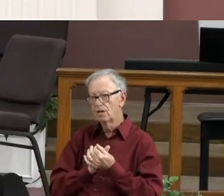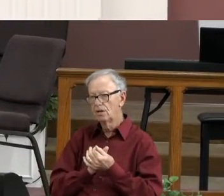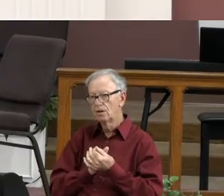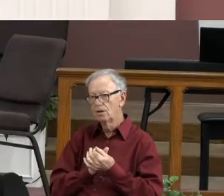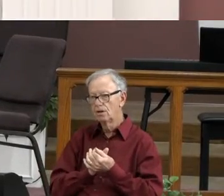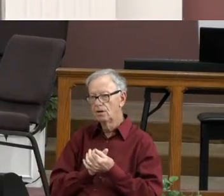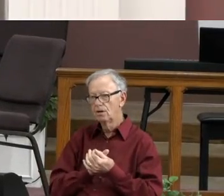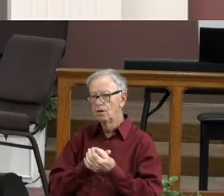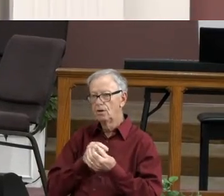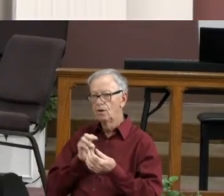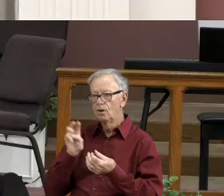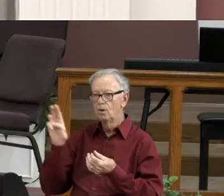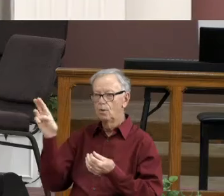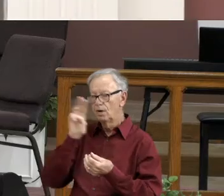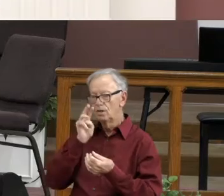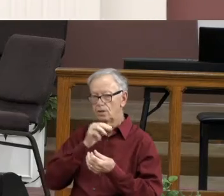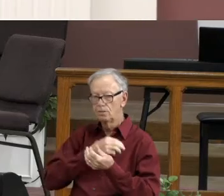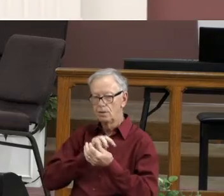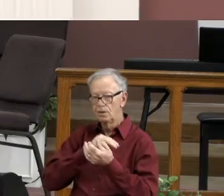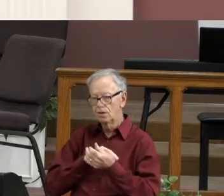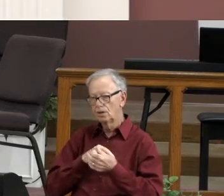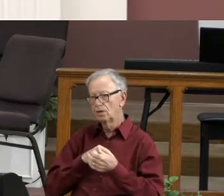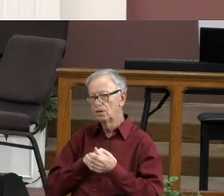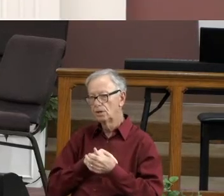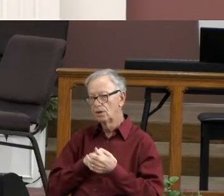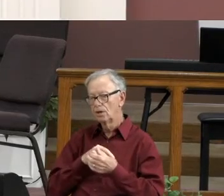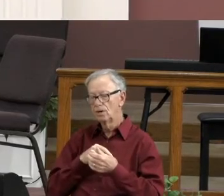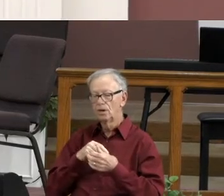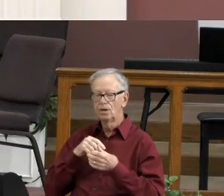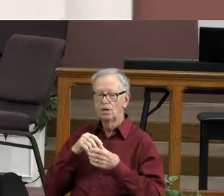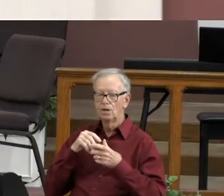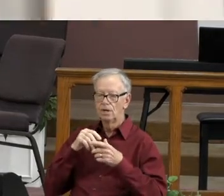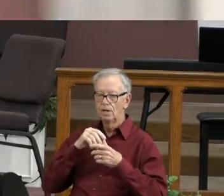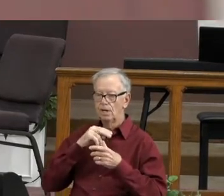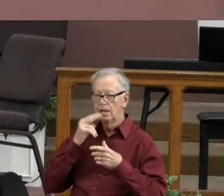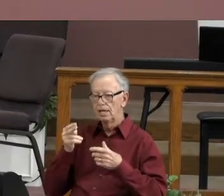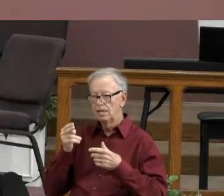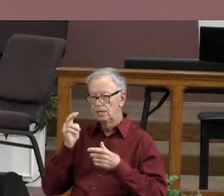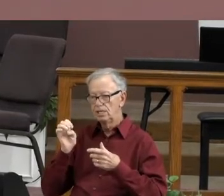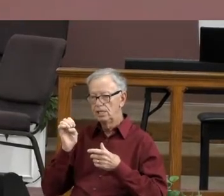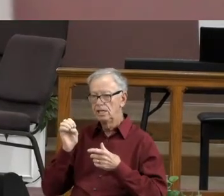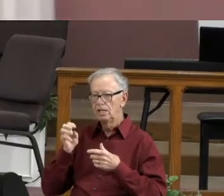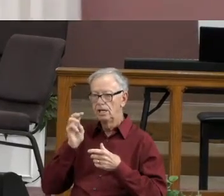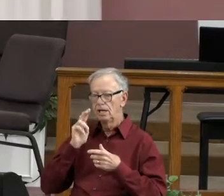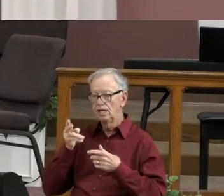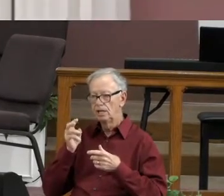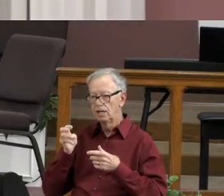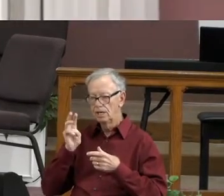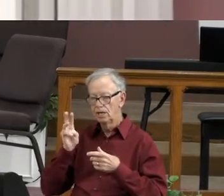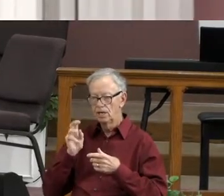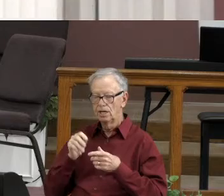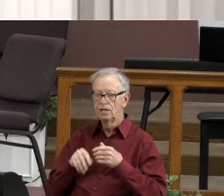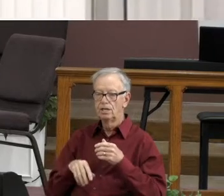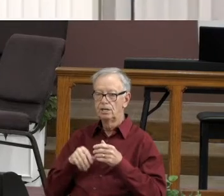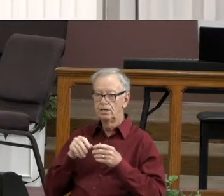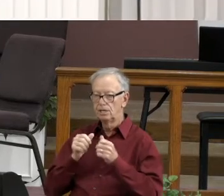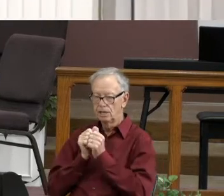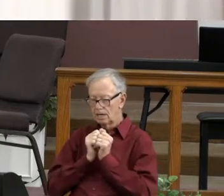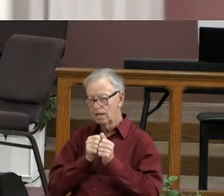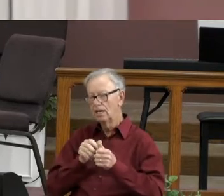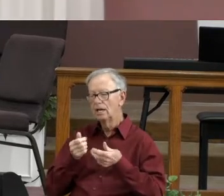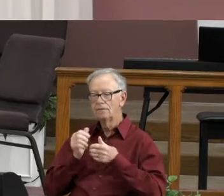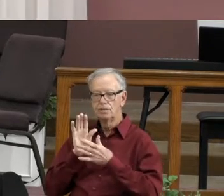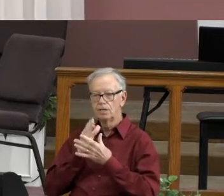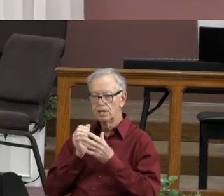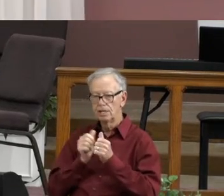old Western music with the Grand Ole Opry or doing a hee-haw show and having fun and laughing together and living life together. I love the sharing